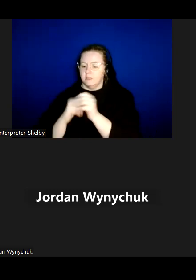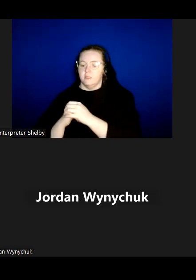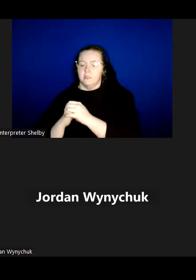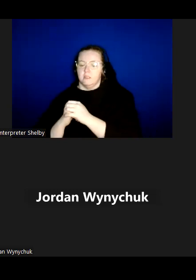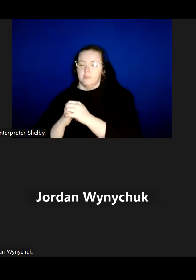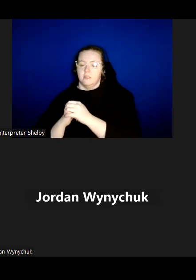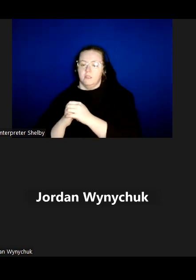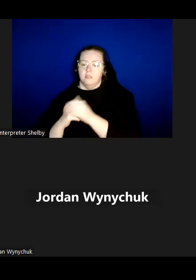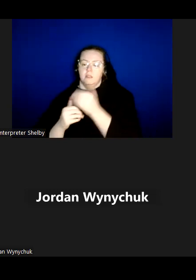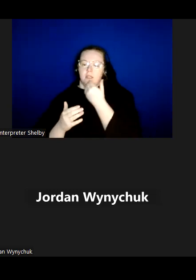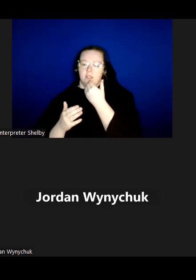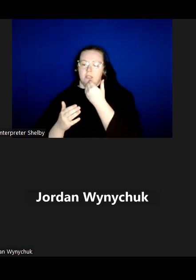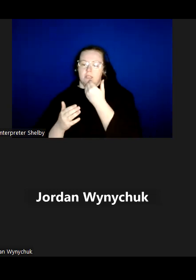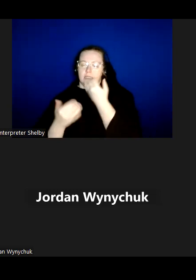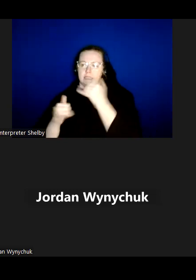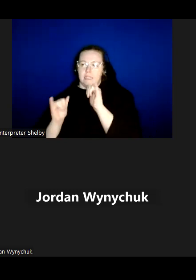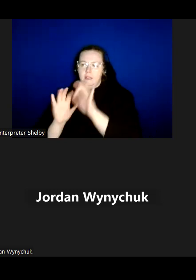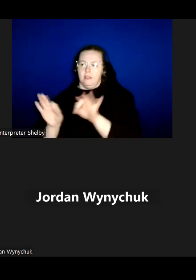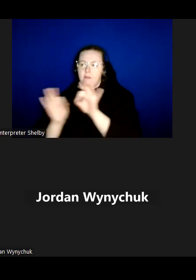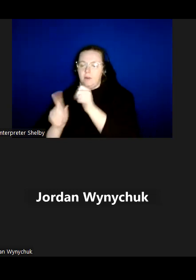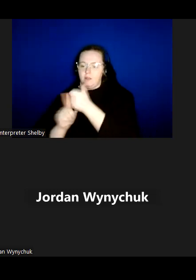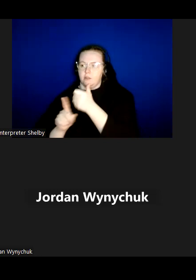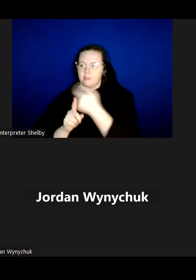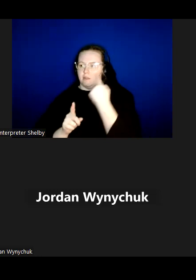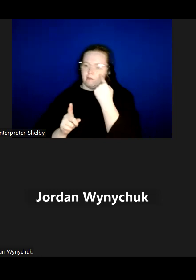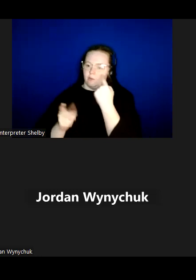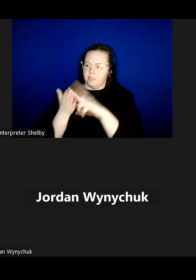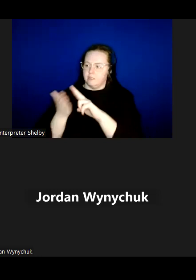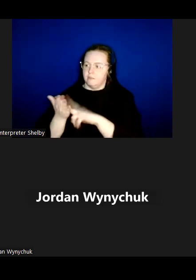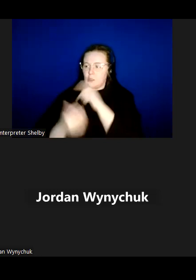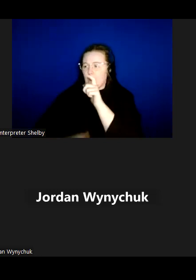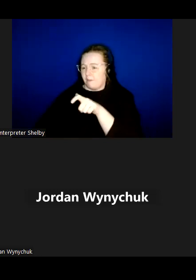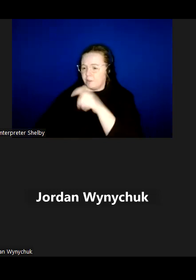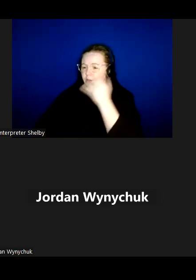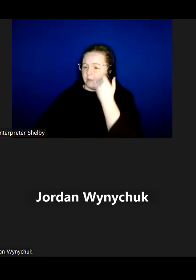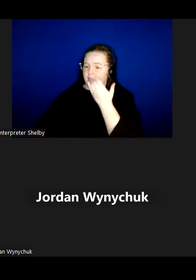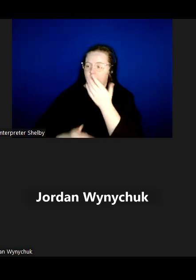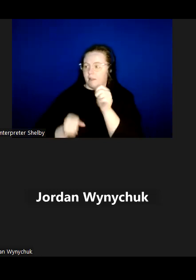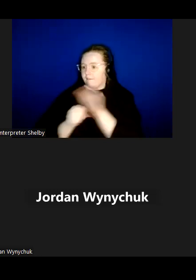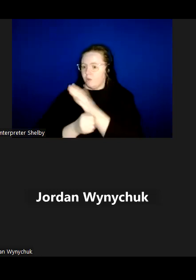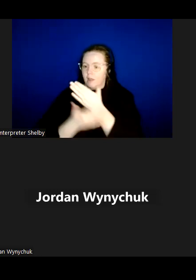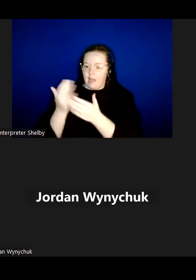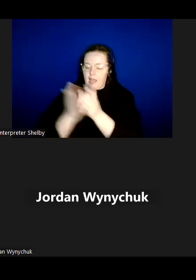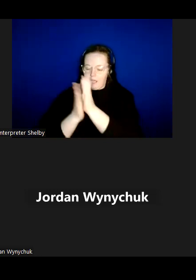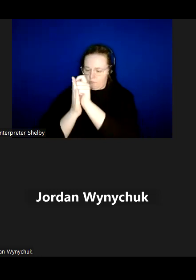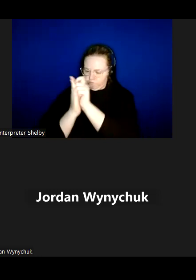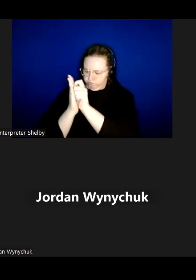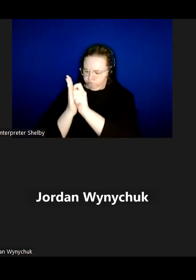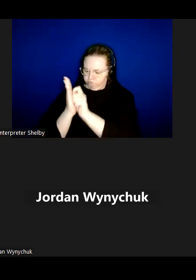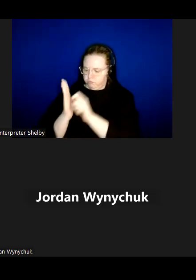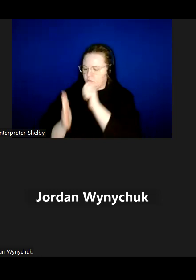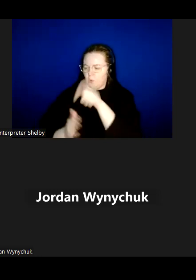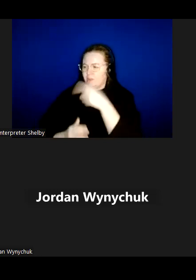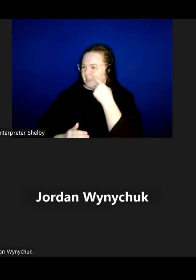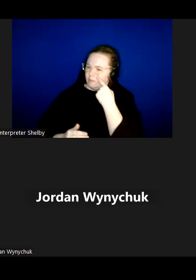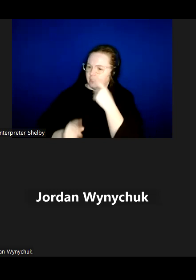Good practice to still get it witnessed, though. They don't Okay. have to be witnessed if they're fully handwritten, but good practice to get them